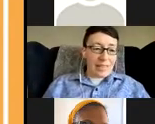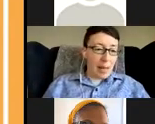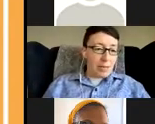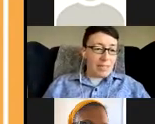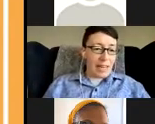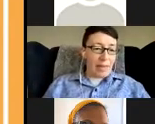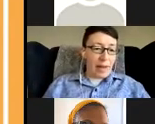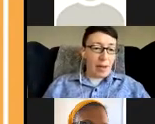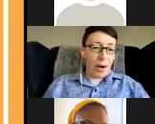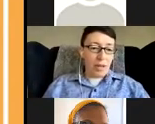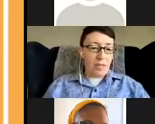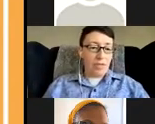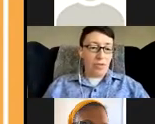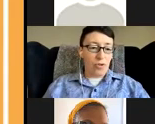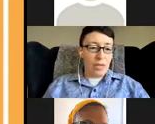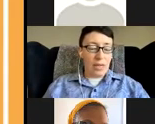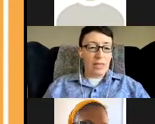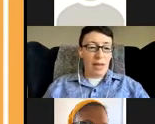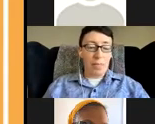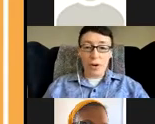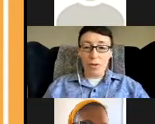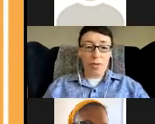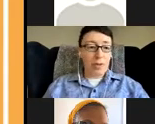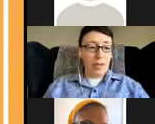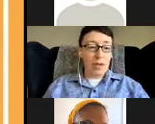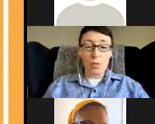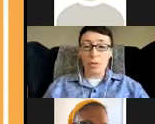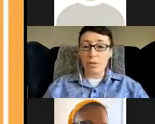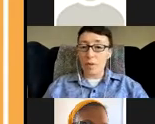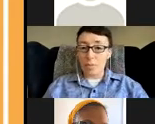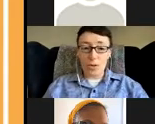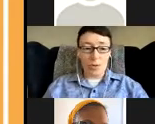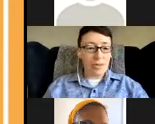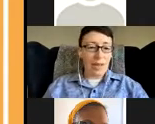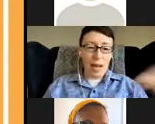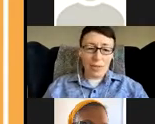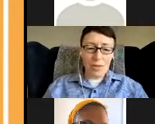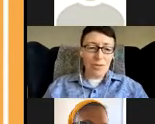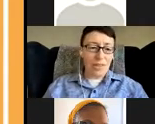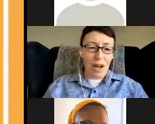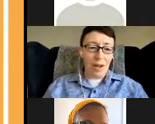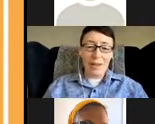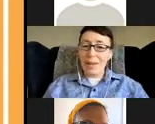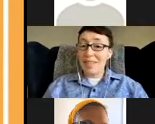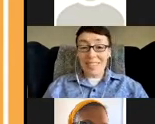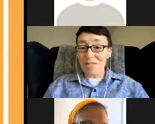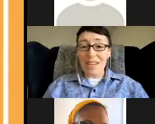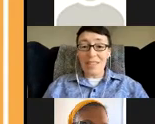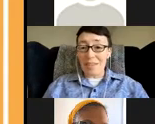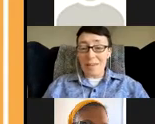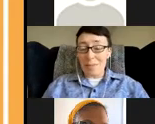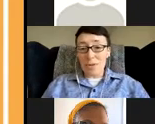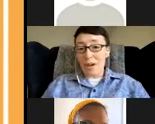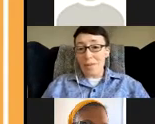Does CAPTA say that a positive drug test at birth equals abuse? Absolutely not. It doesn't